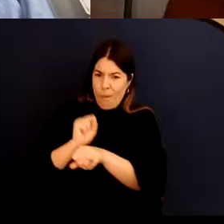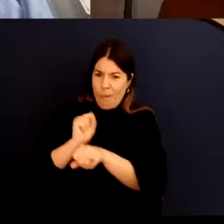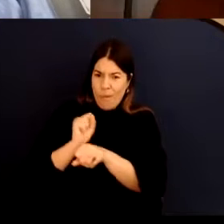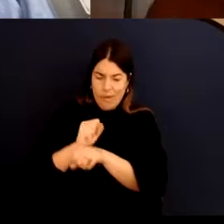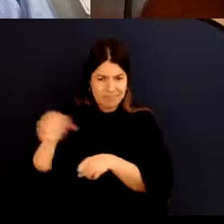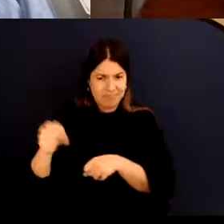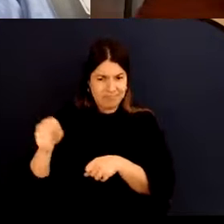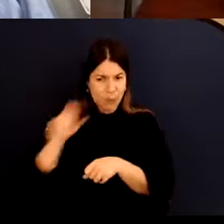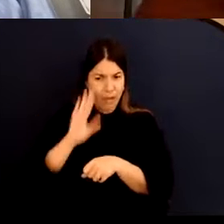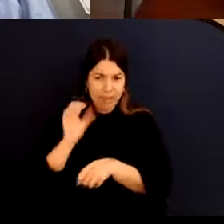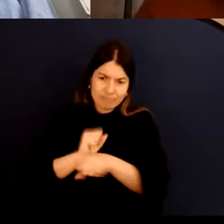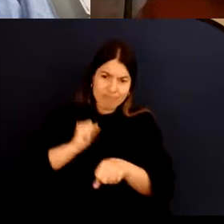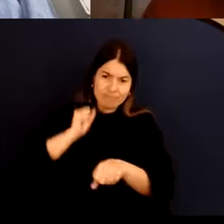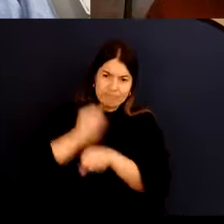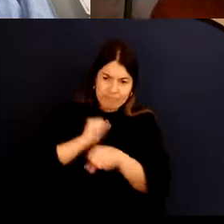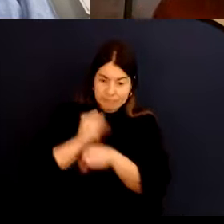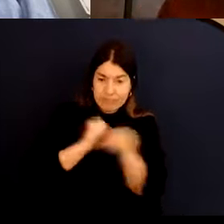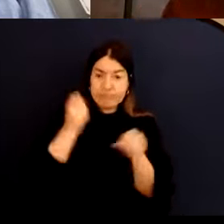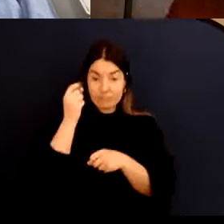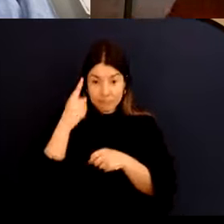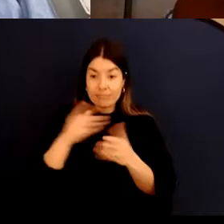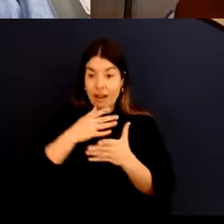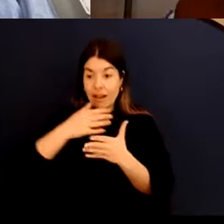end, it'll be worth it.